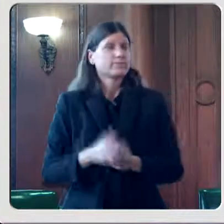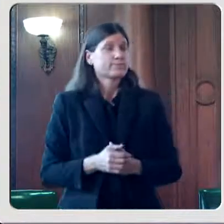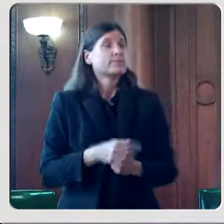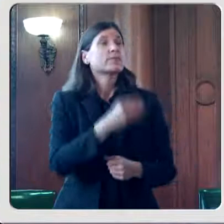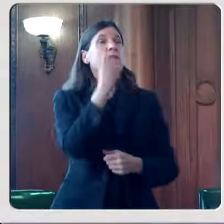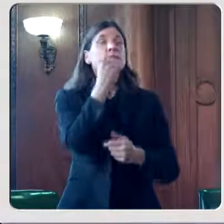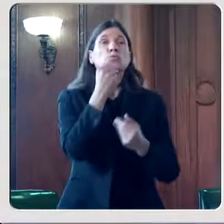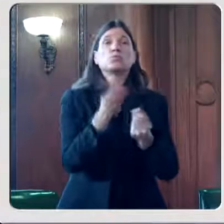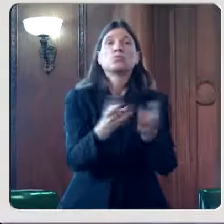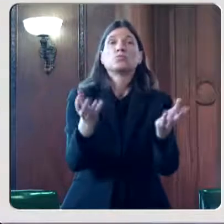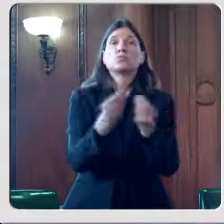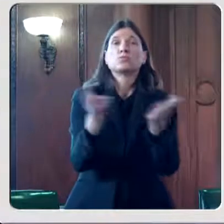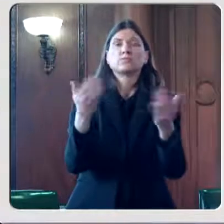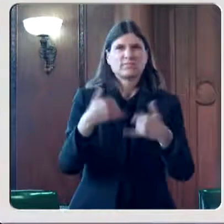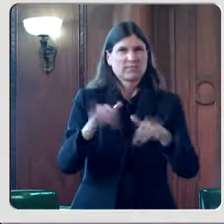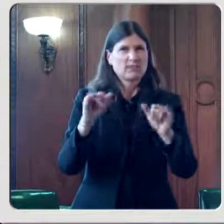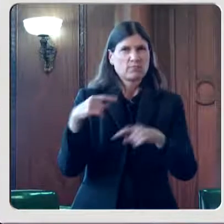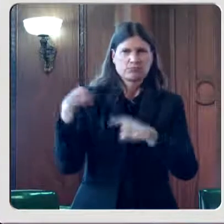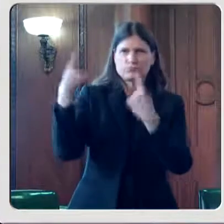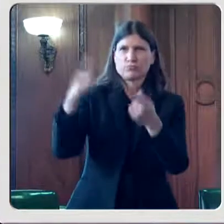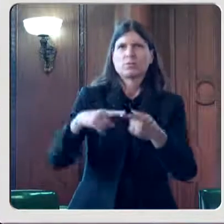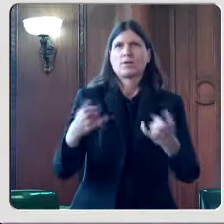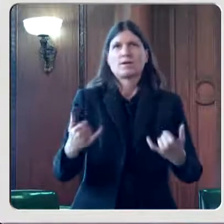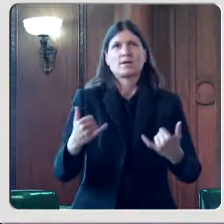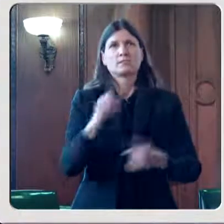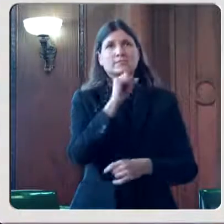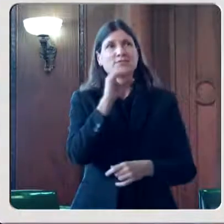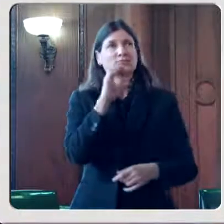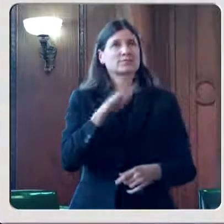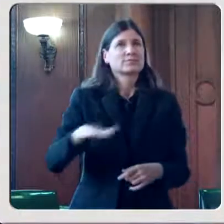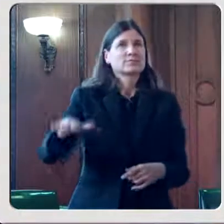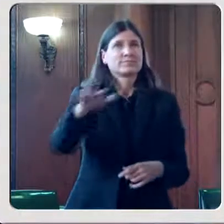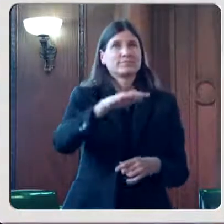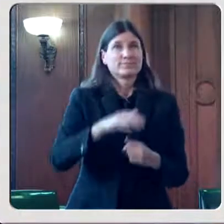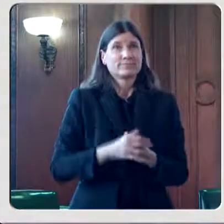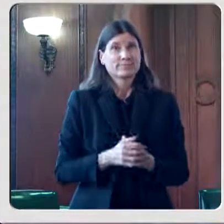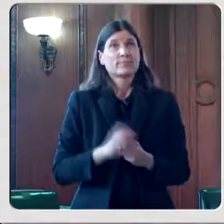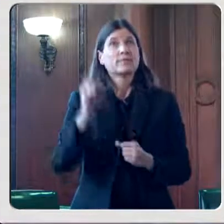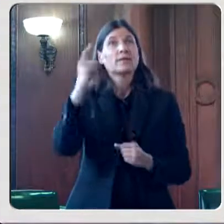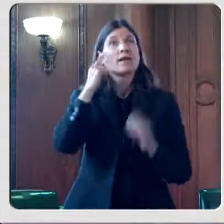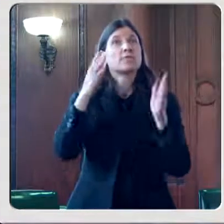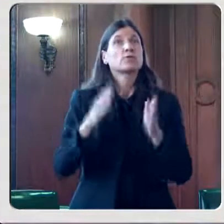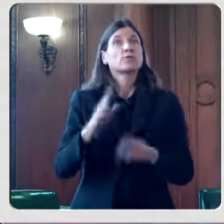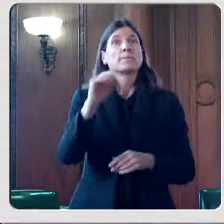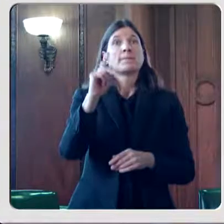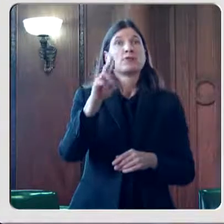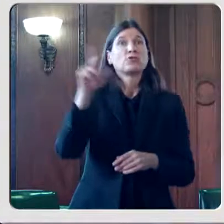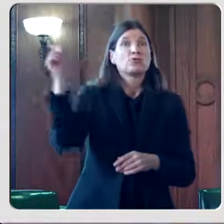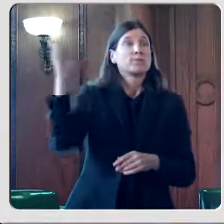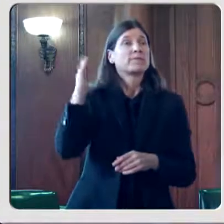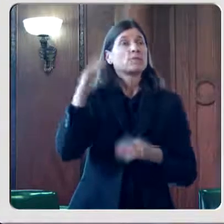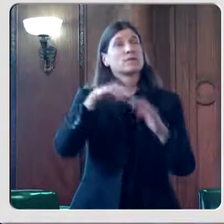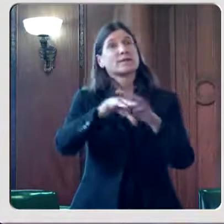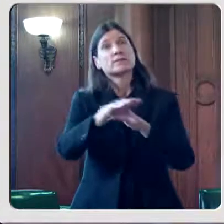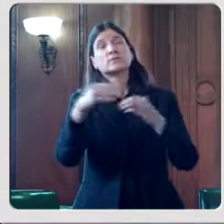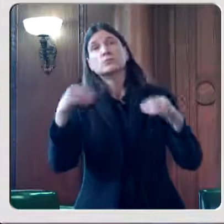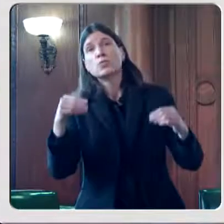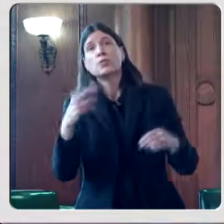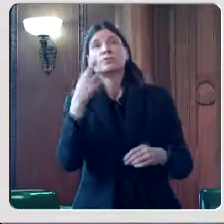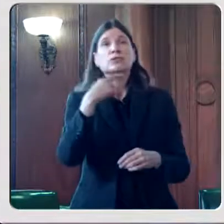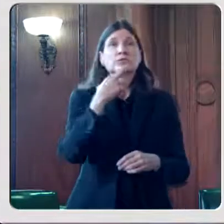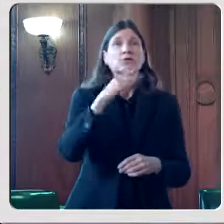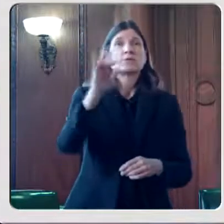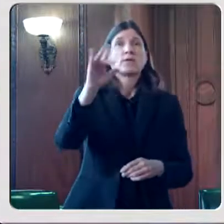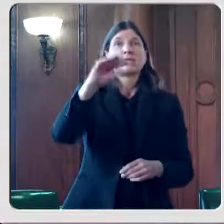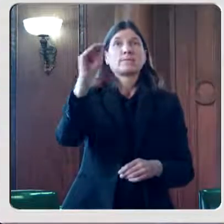capacity for businesses and restaurants. They now can go to 40% capacity. But